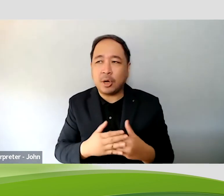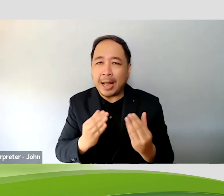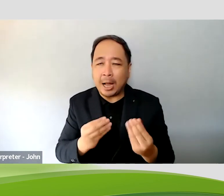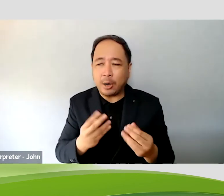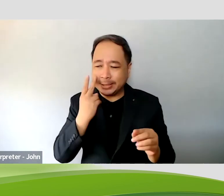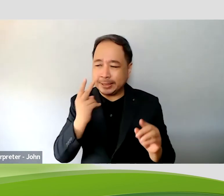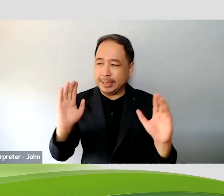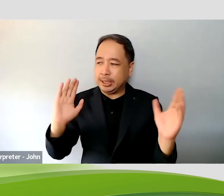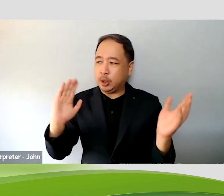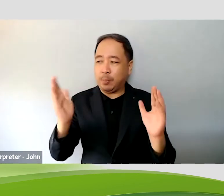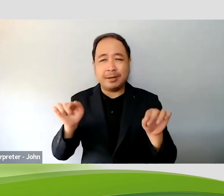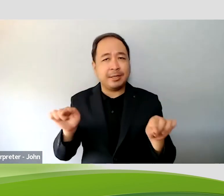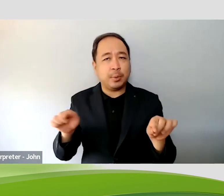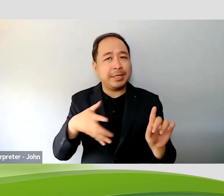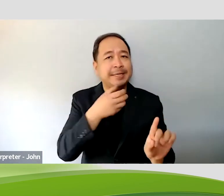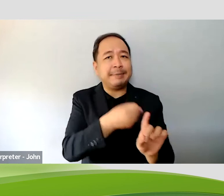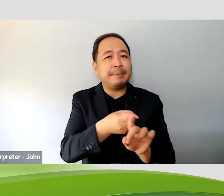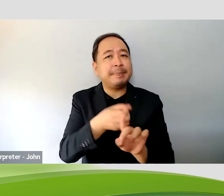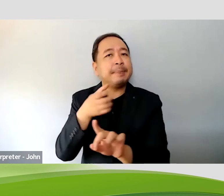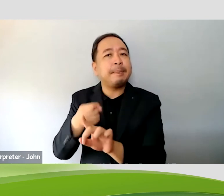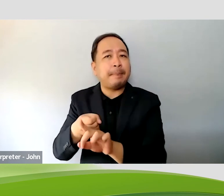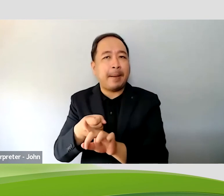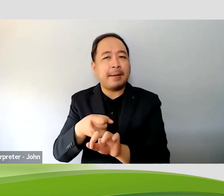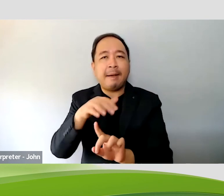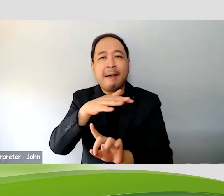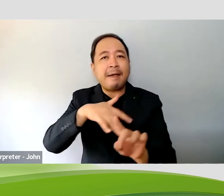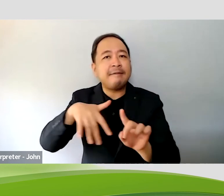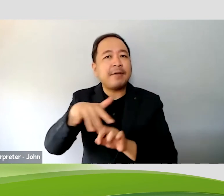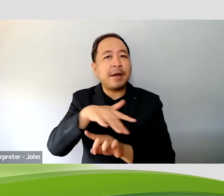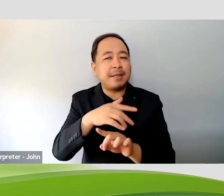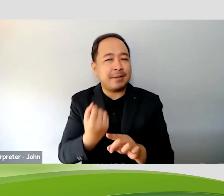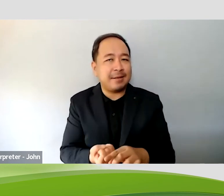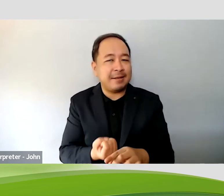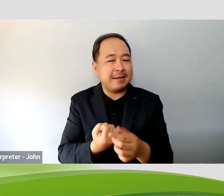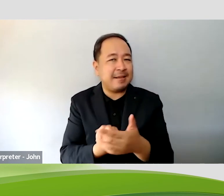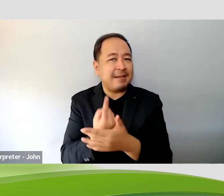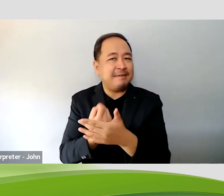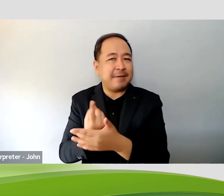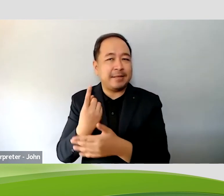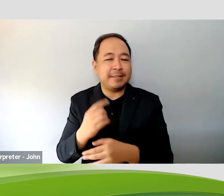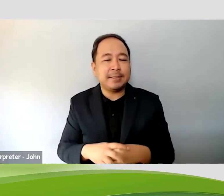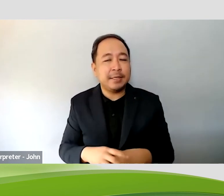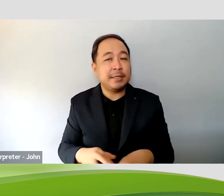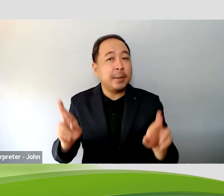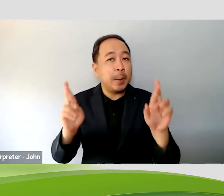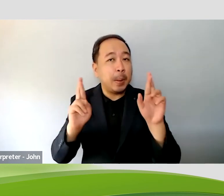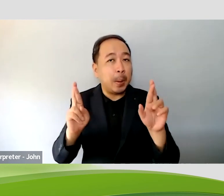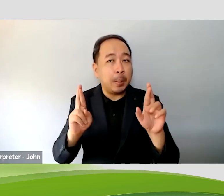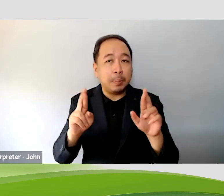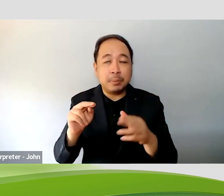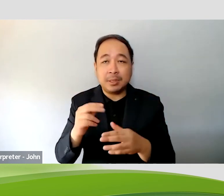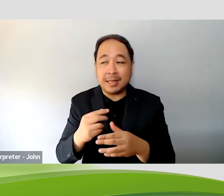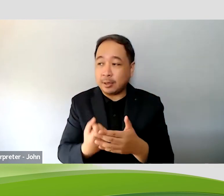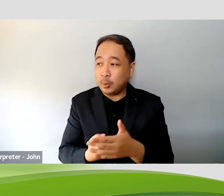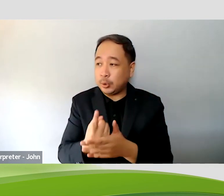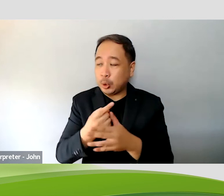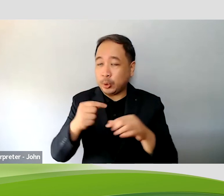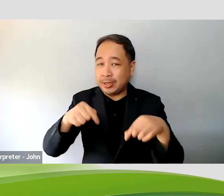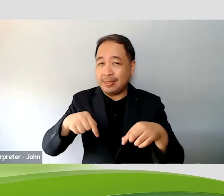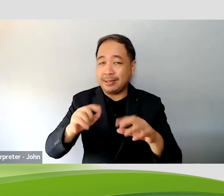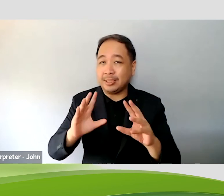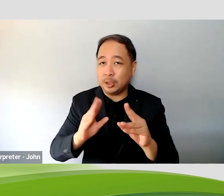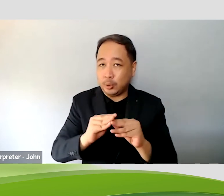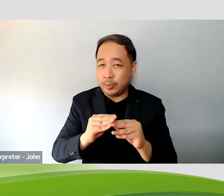climate and environmental events. And so, as mentioned in the sessions yesterday, IOM hopes that the outcomes of this consultation and the upcoming CSW